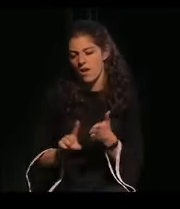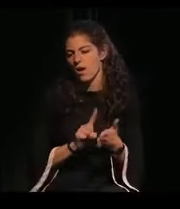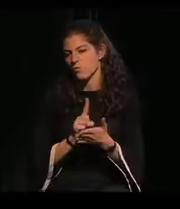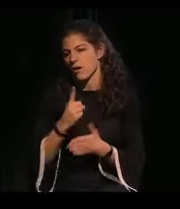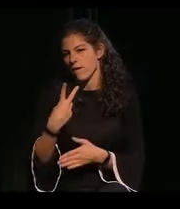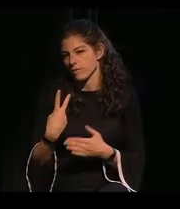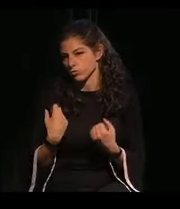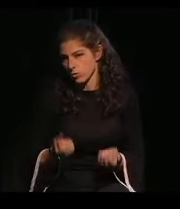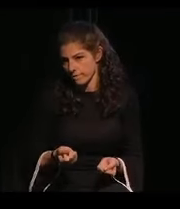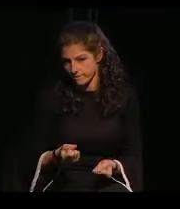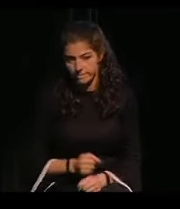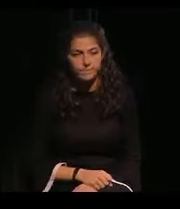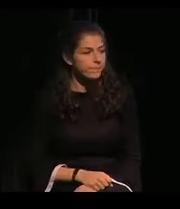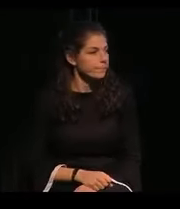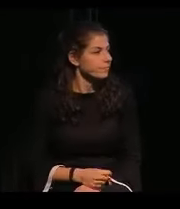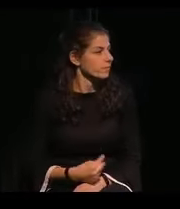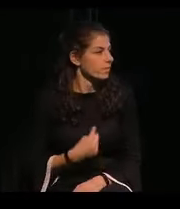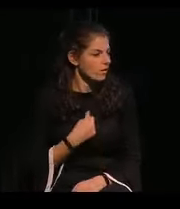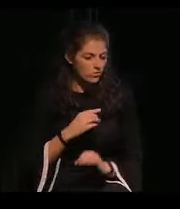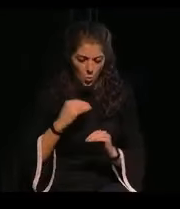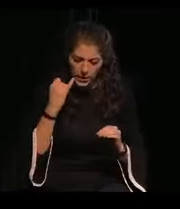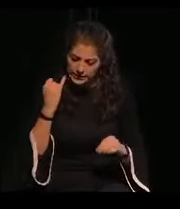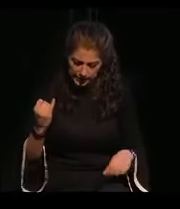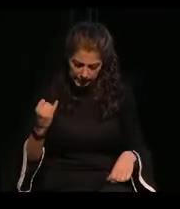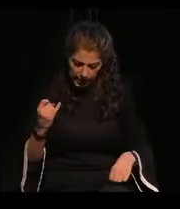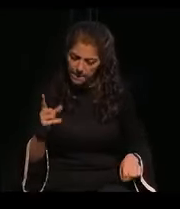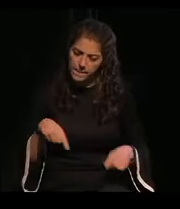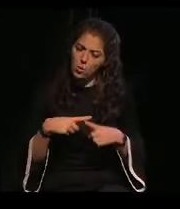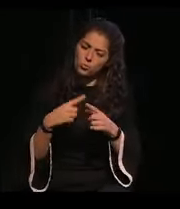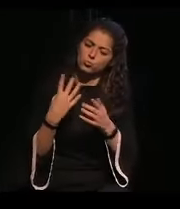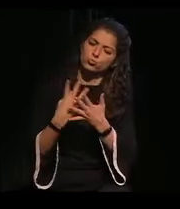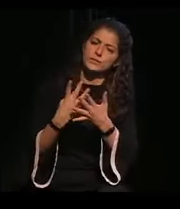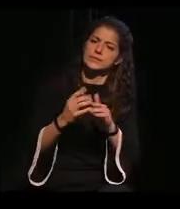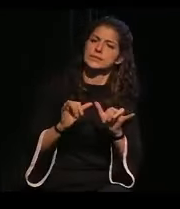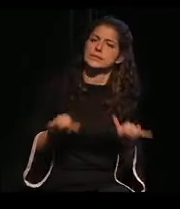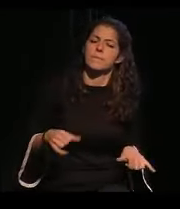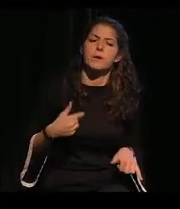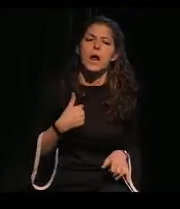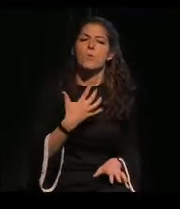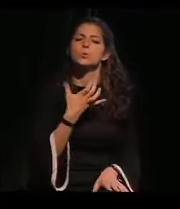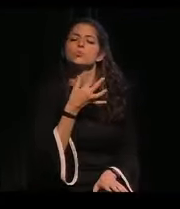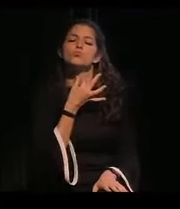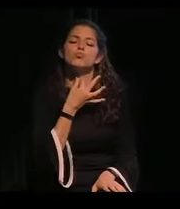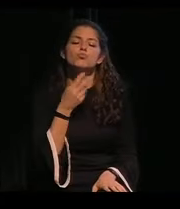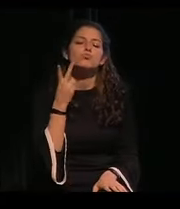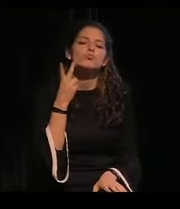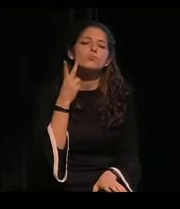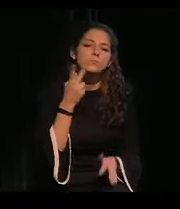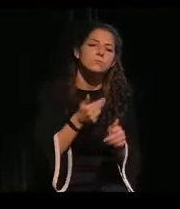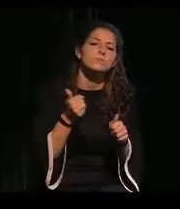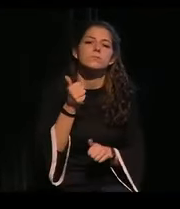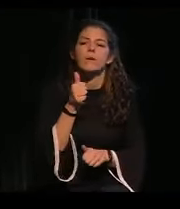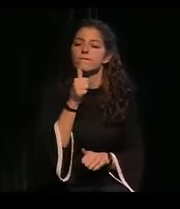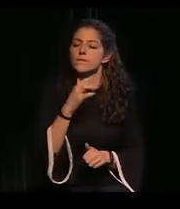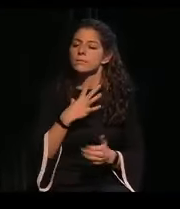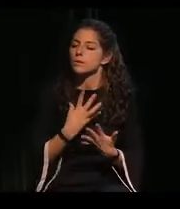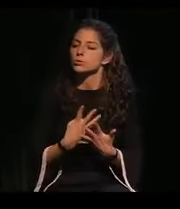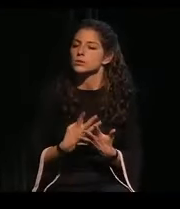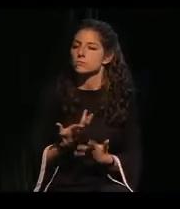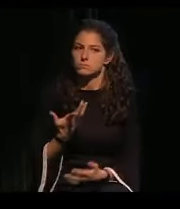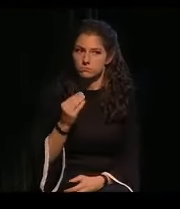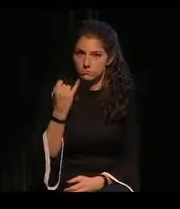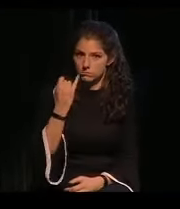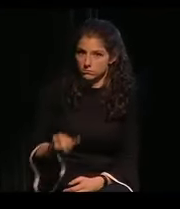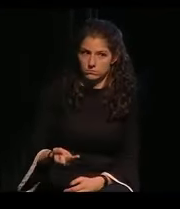half's drive. And I had no idea about the prison system, but I asked to see the head of the female prisons. Had